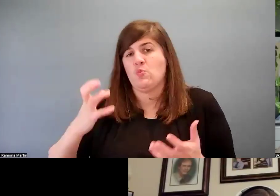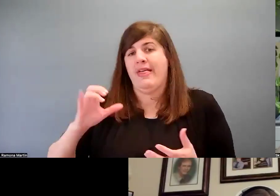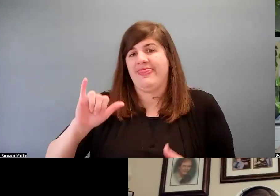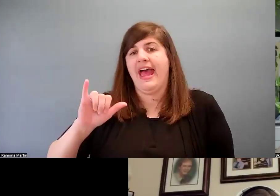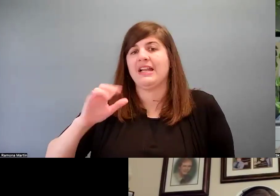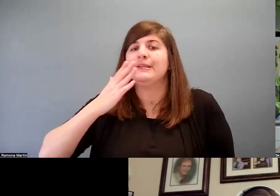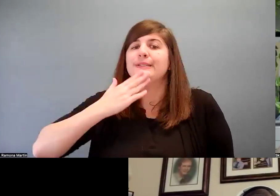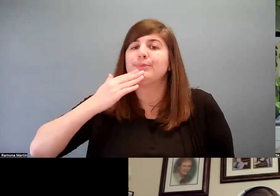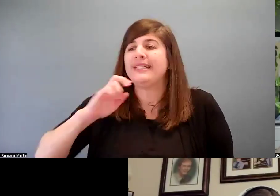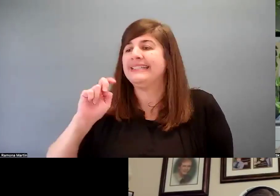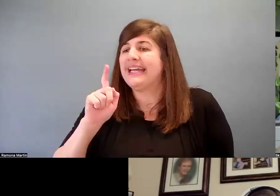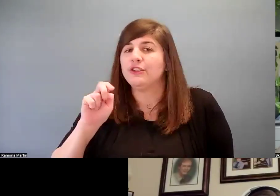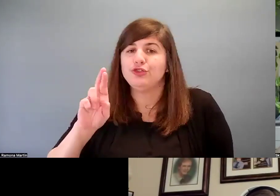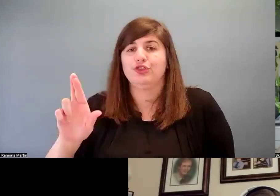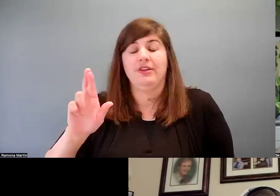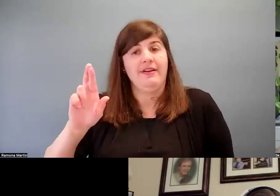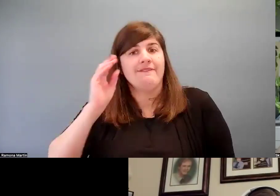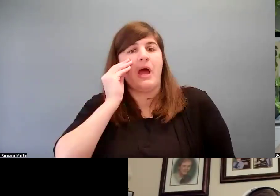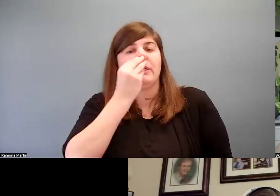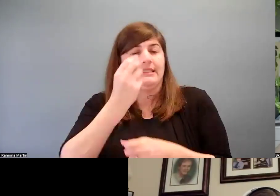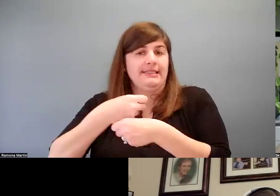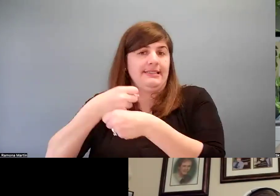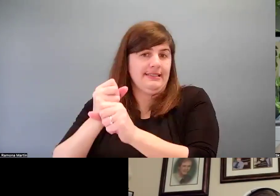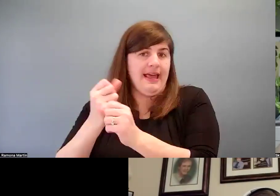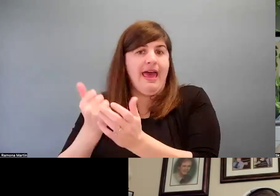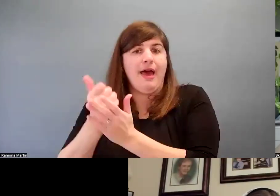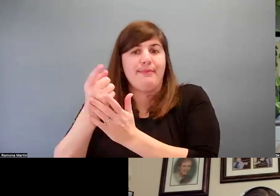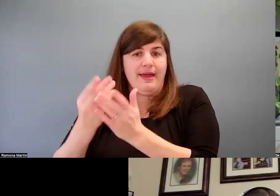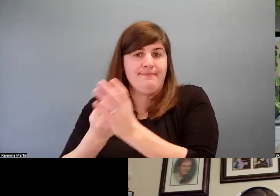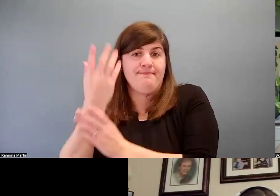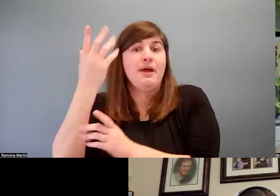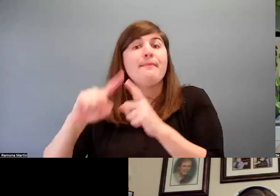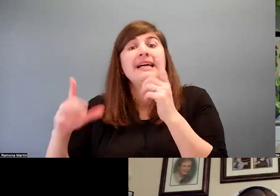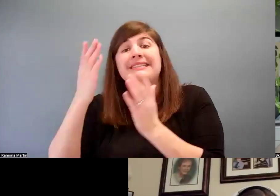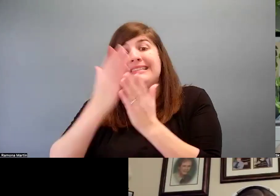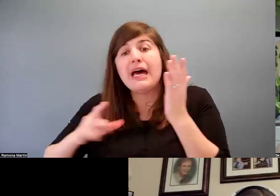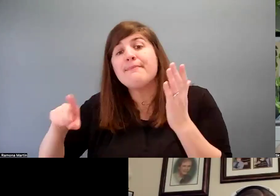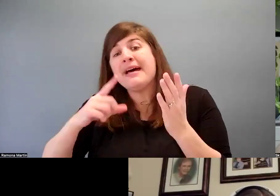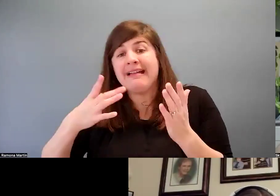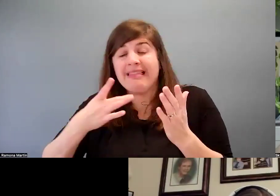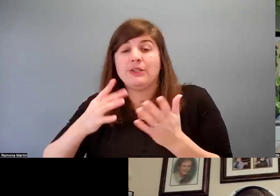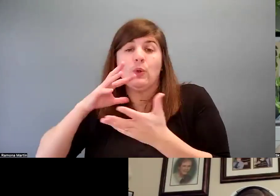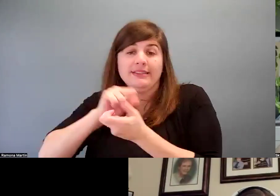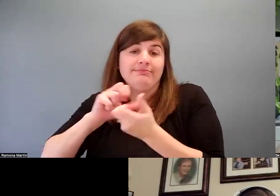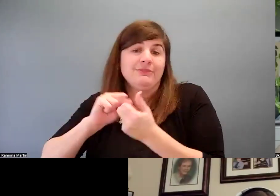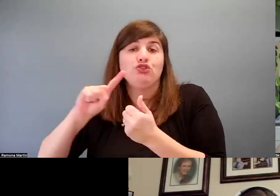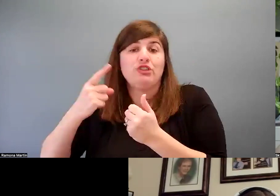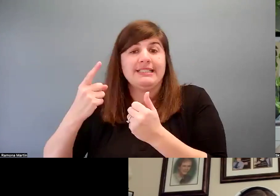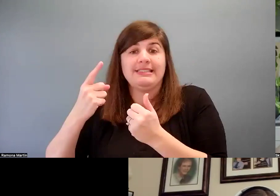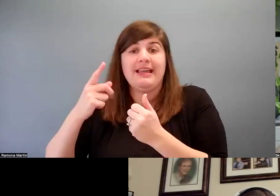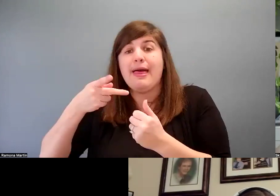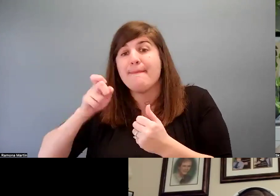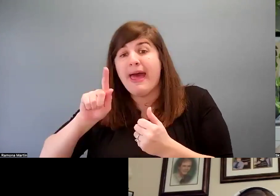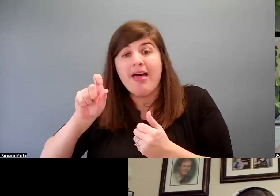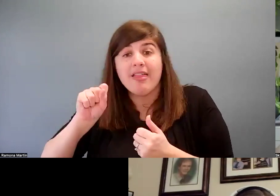that flowers produce in order to help them pollinate. Um, but some of them just like to munch on the petals too. So it depends on the